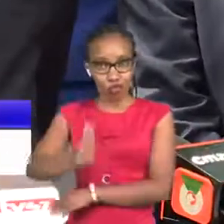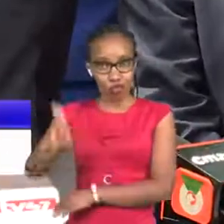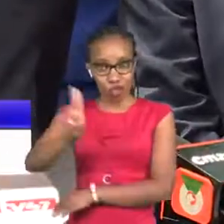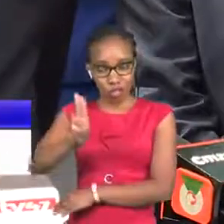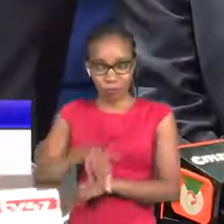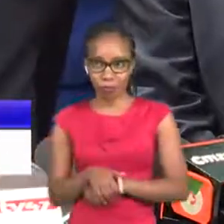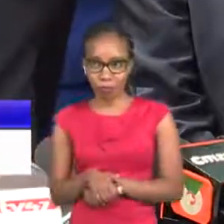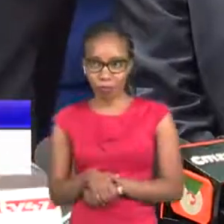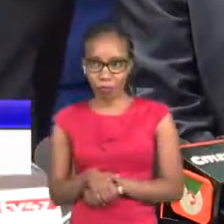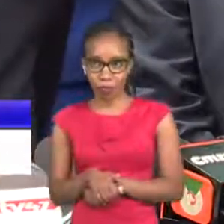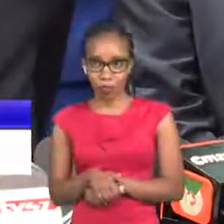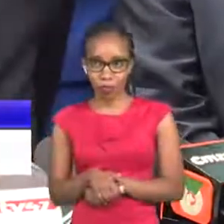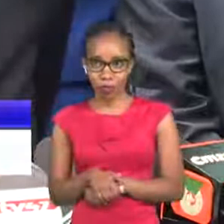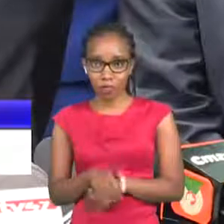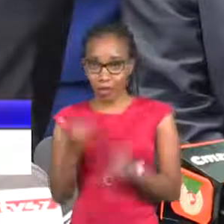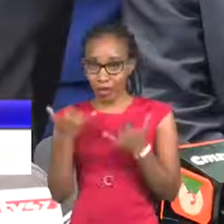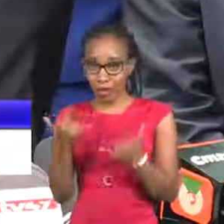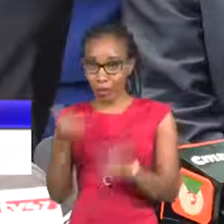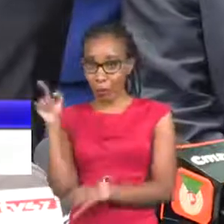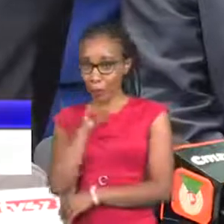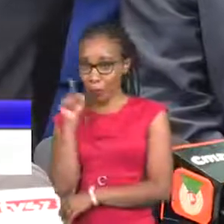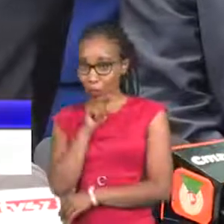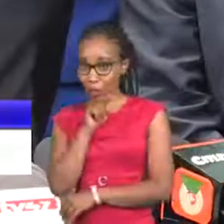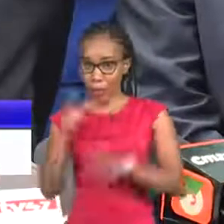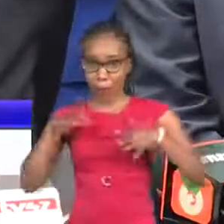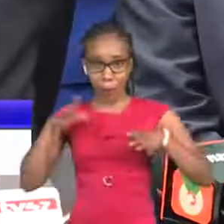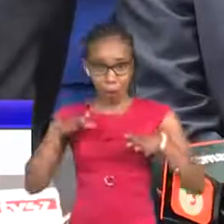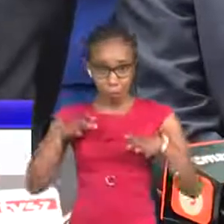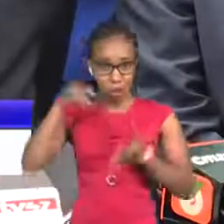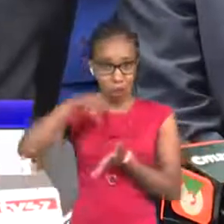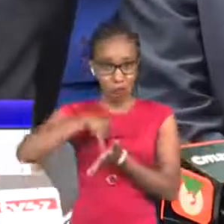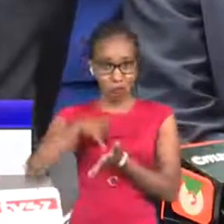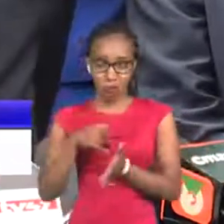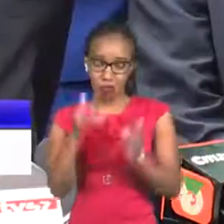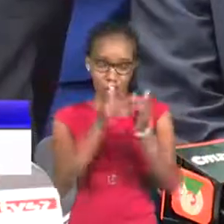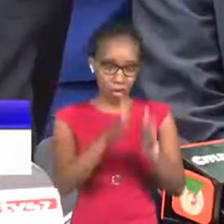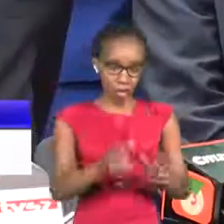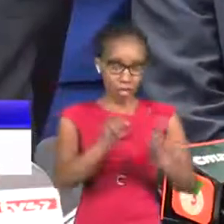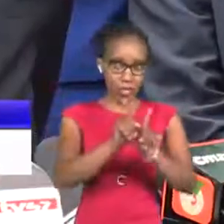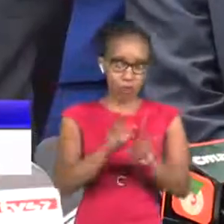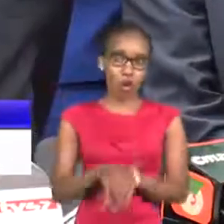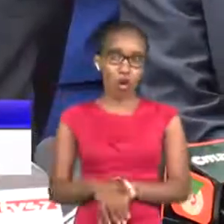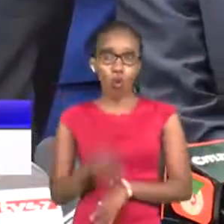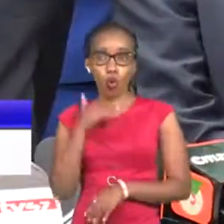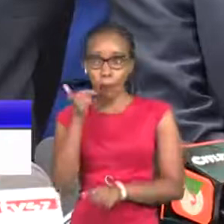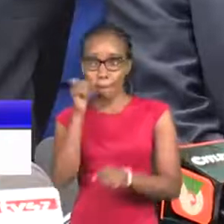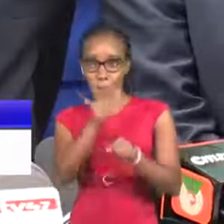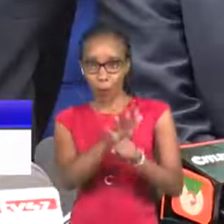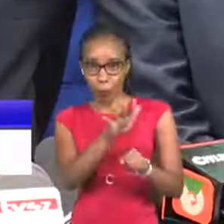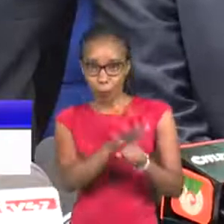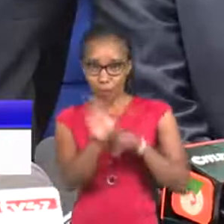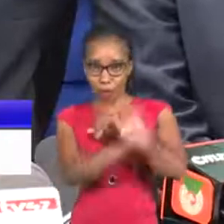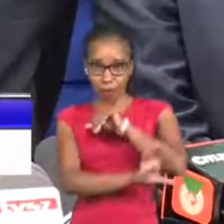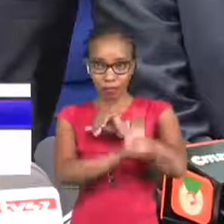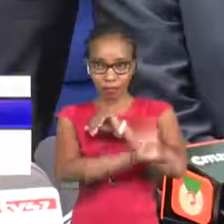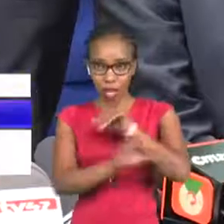We are in hot pursuit of certain people, including leaders. And I want to assure the country on this particular